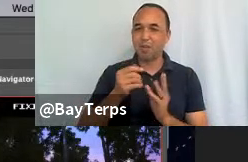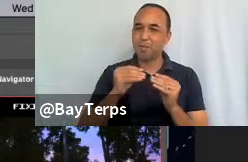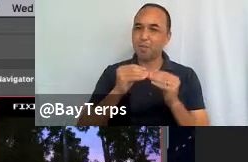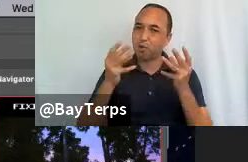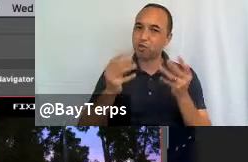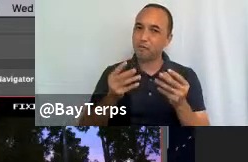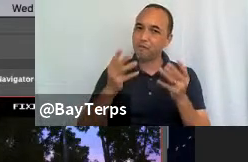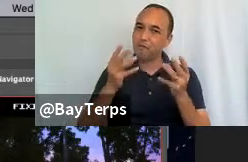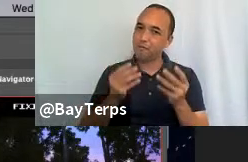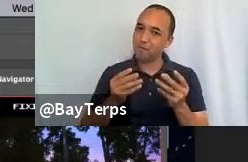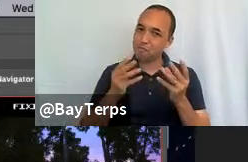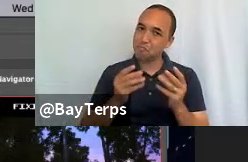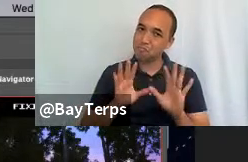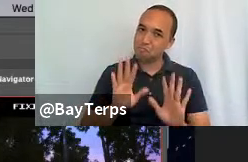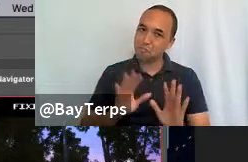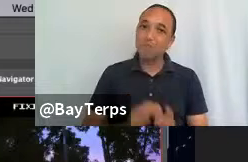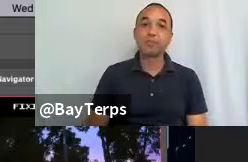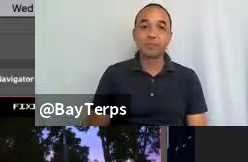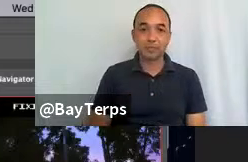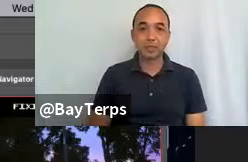selection.